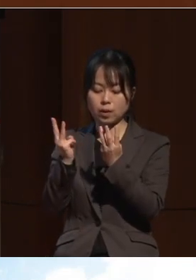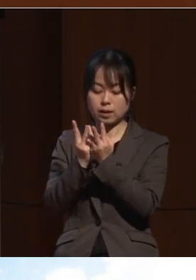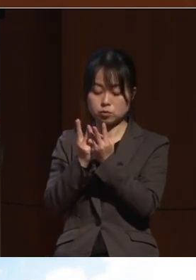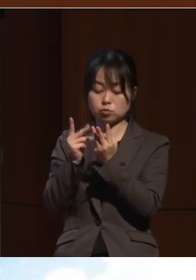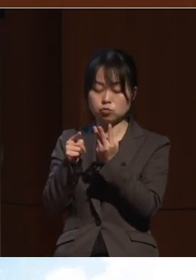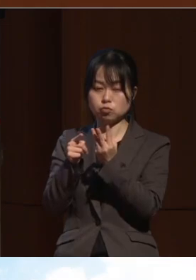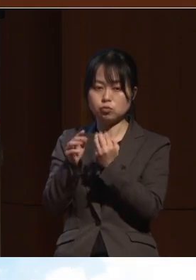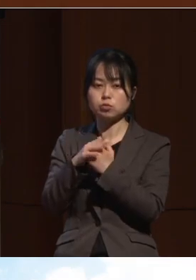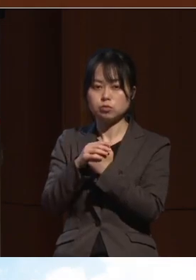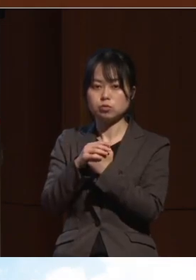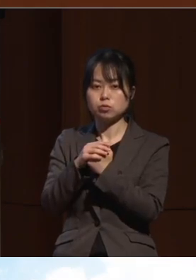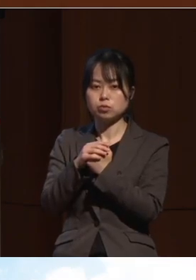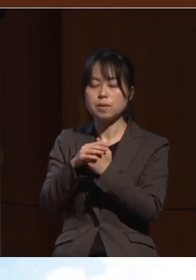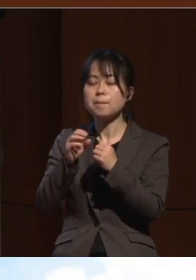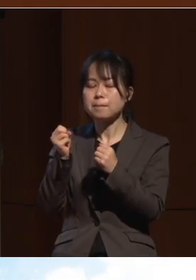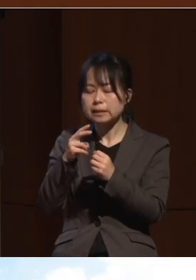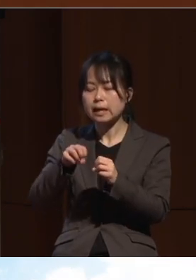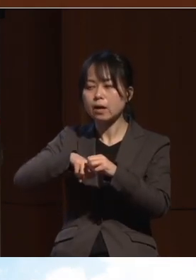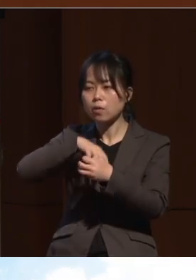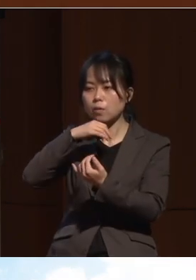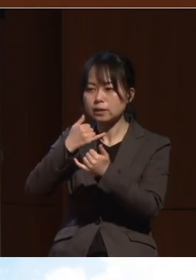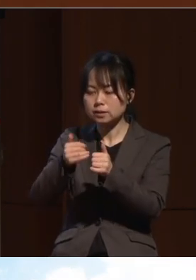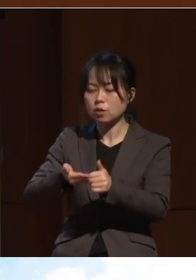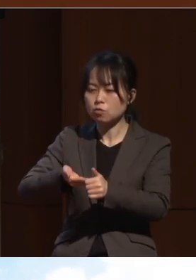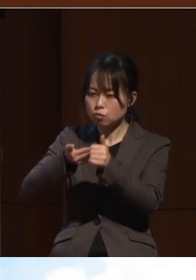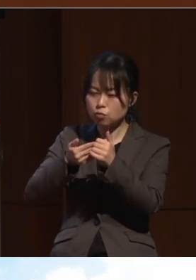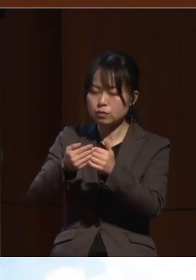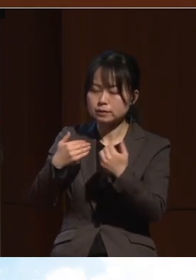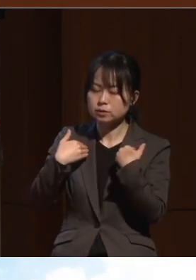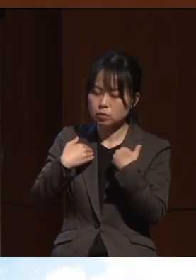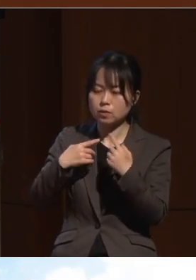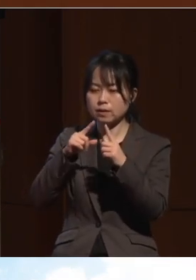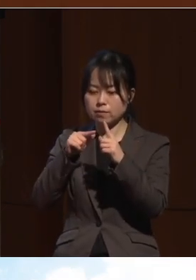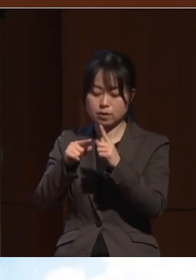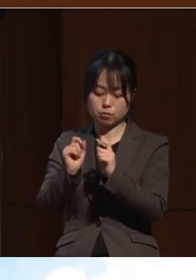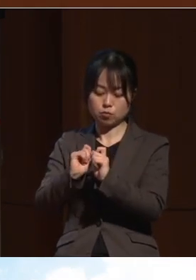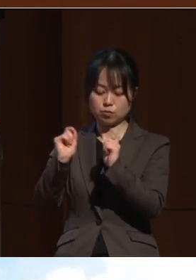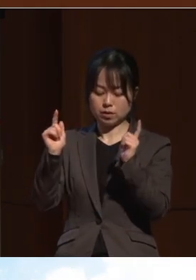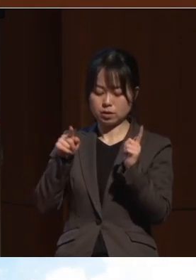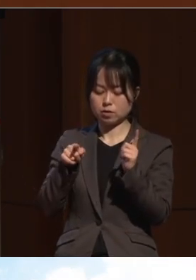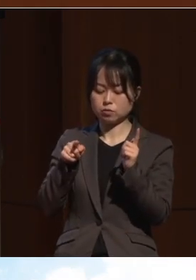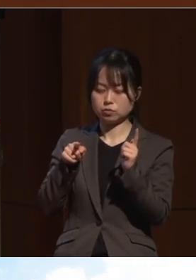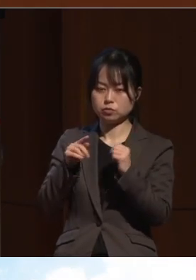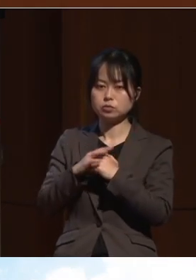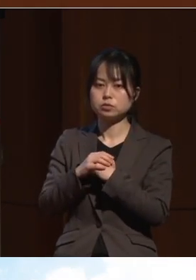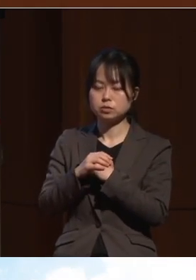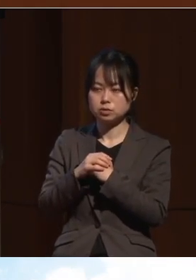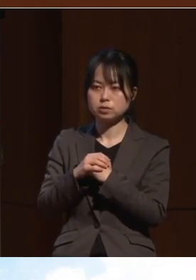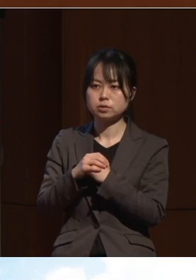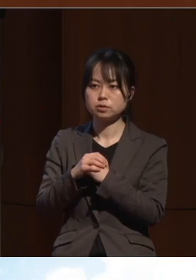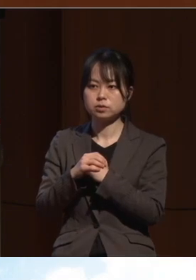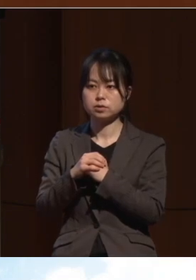Medical training and medical specialisation, healthcare provision, clinical guidelines, medical research are all, I